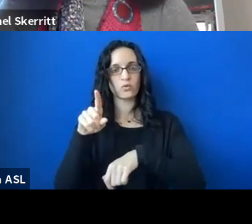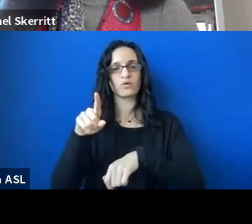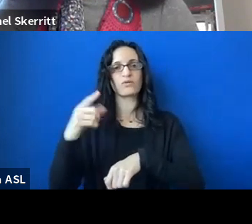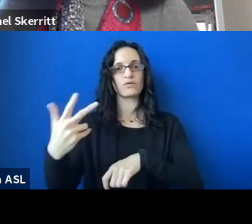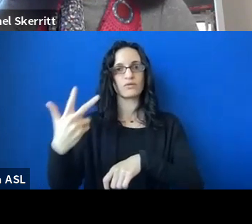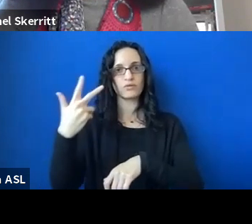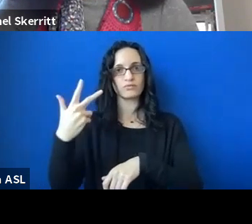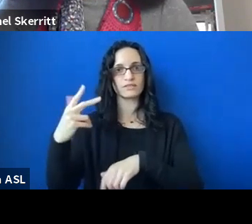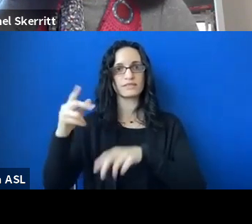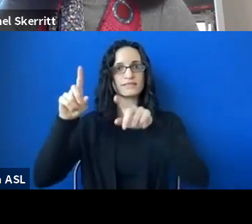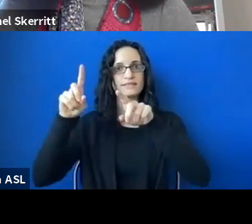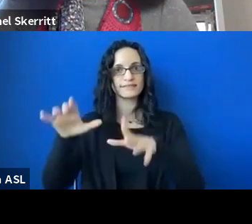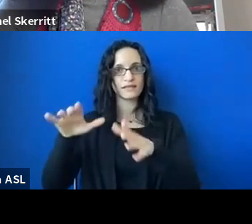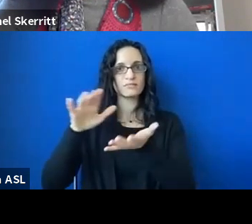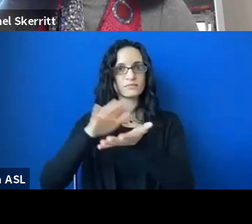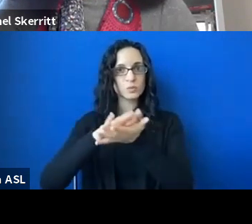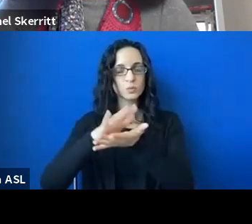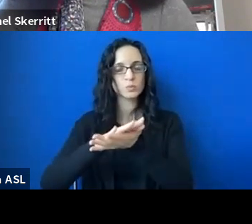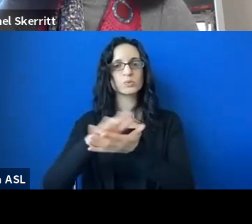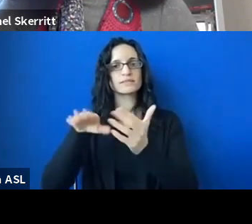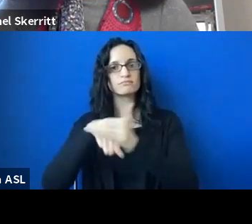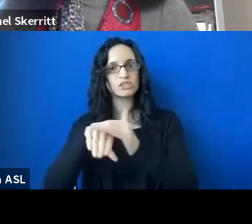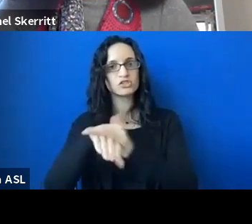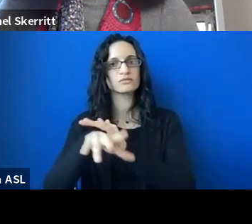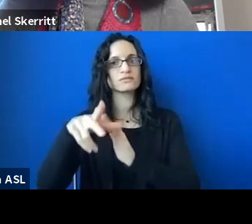school admissions policy,